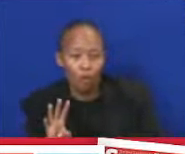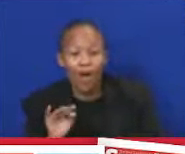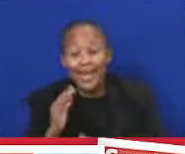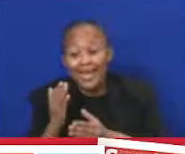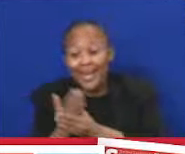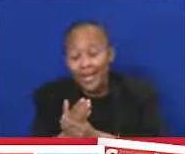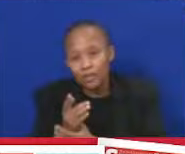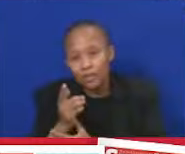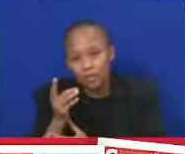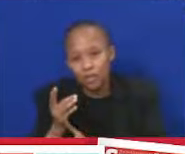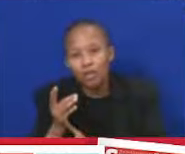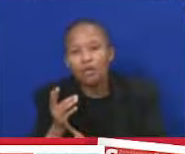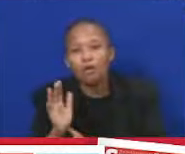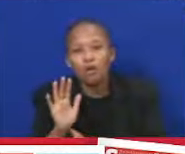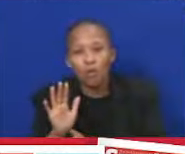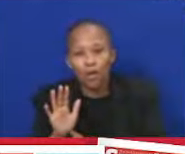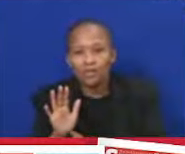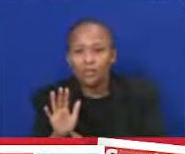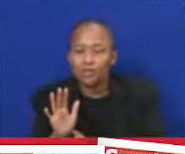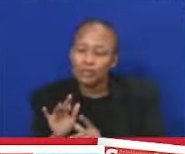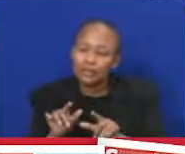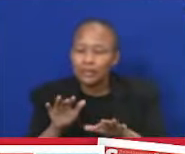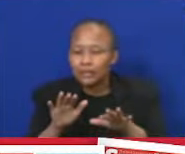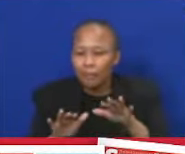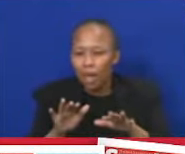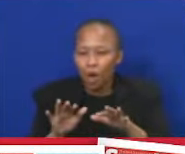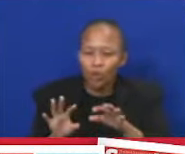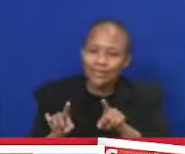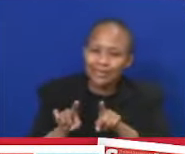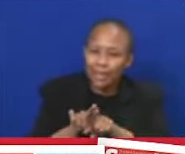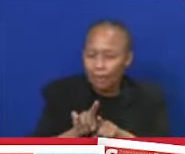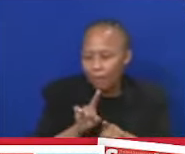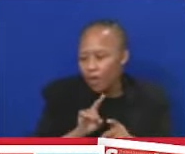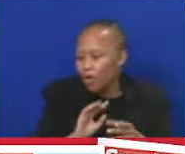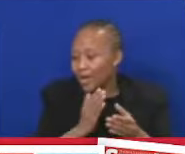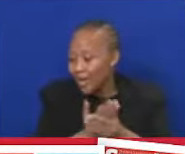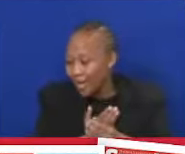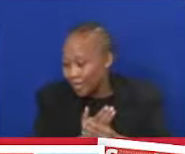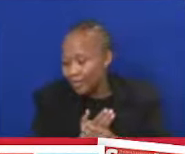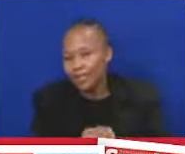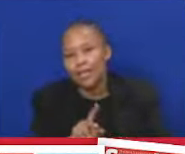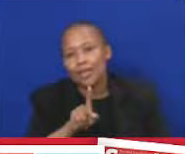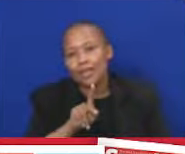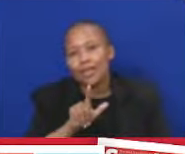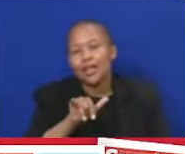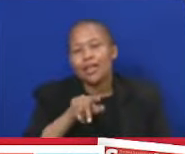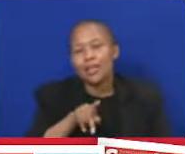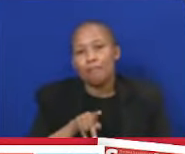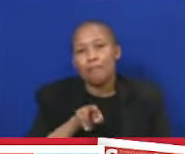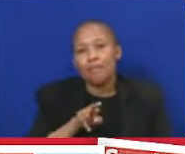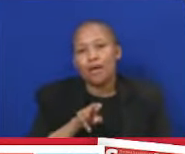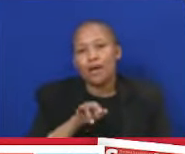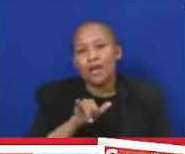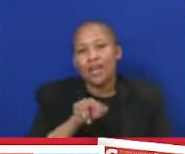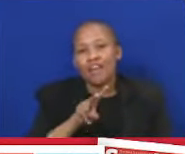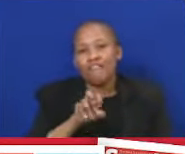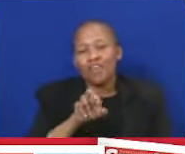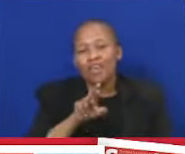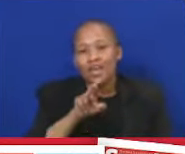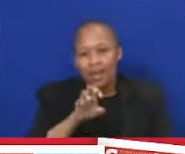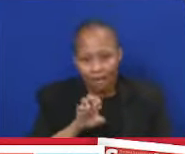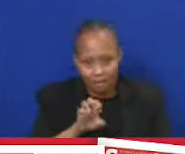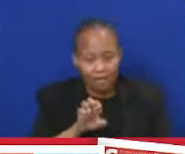had parallel cases, being clip refer 77 of 4/2024,